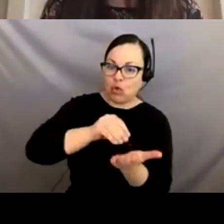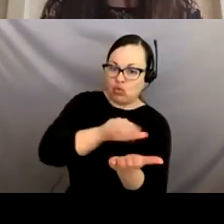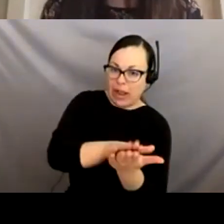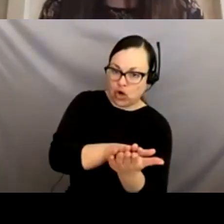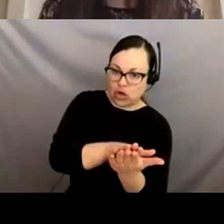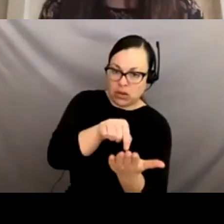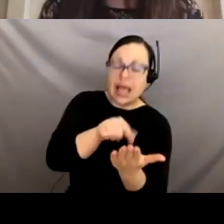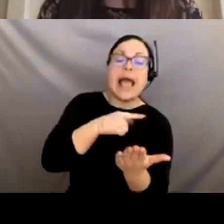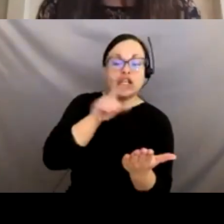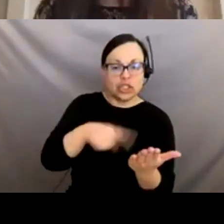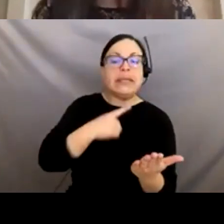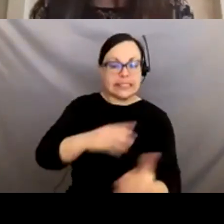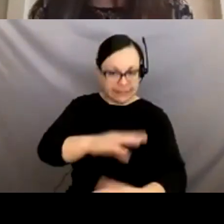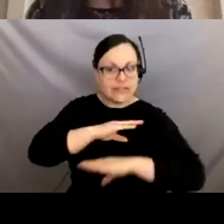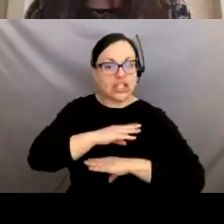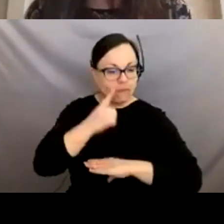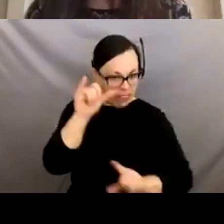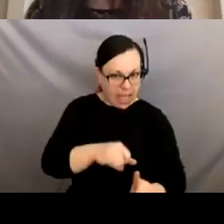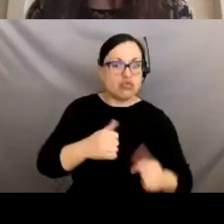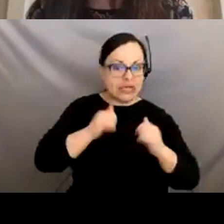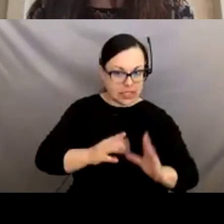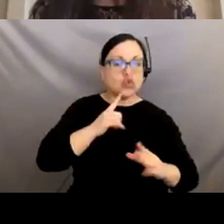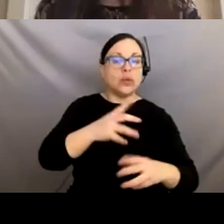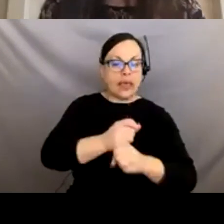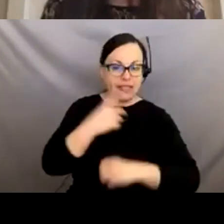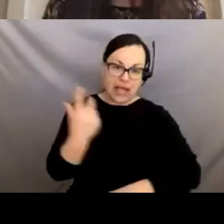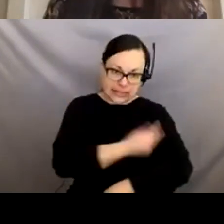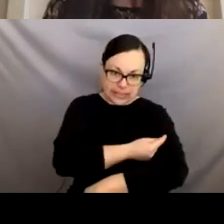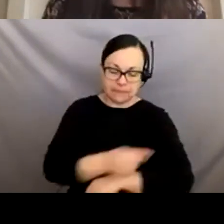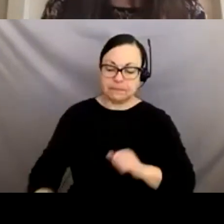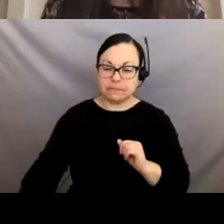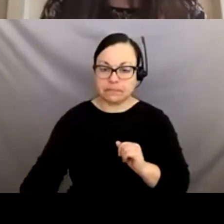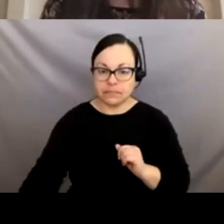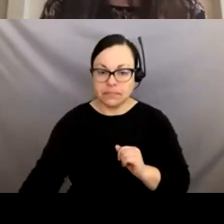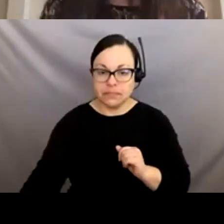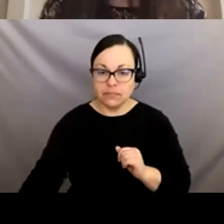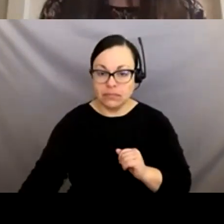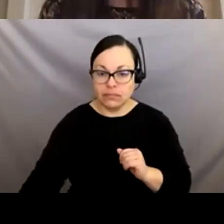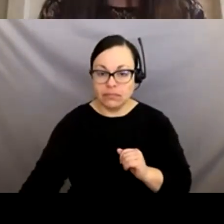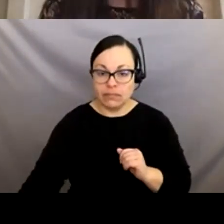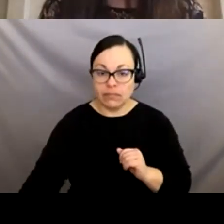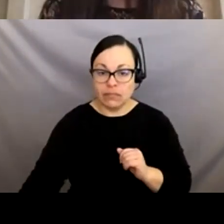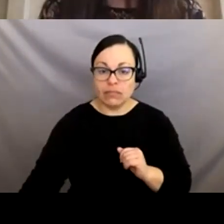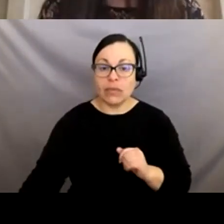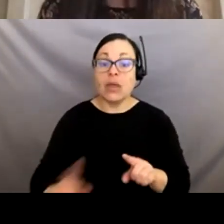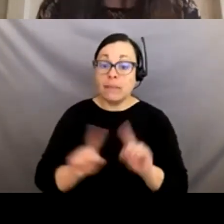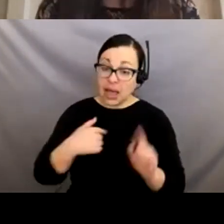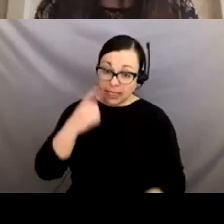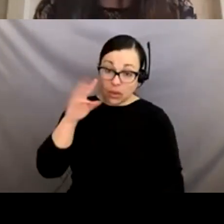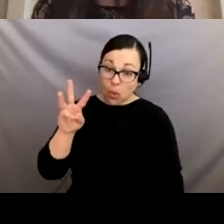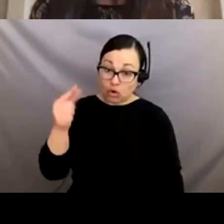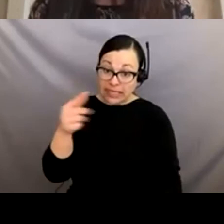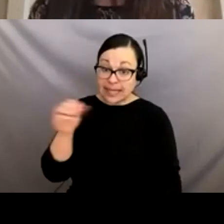sufficient for that resident to get the COVID-19 vaccine. But I think that Walgreens and CVS are still working out some of the